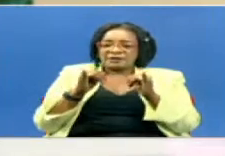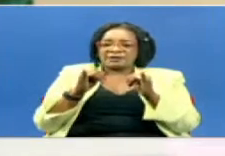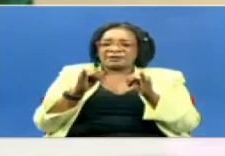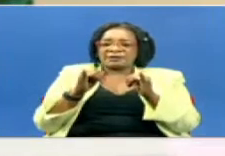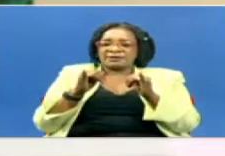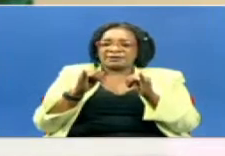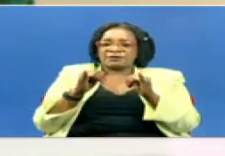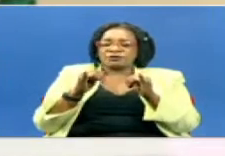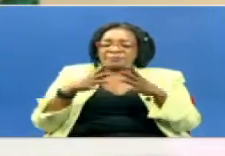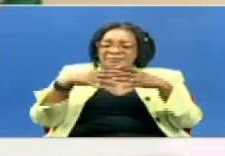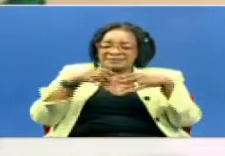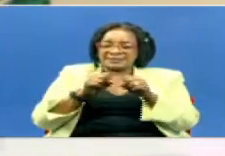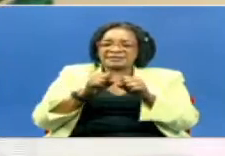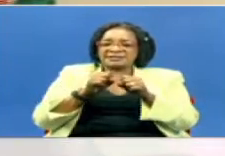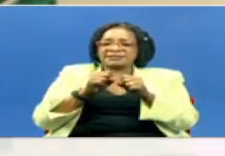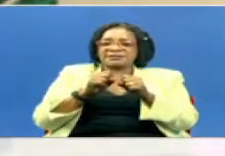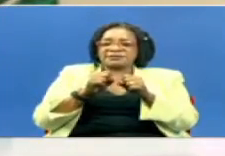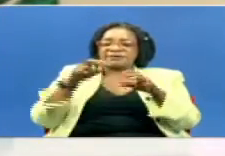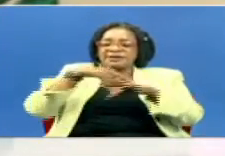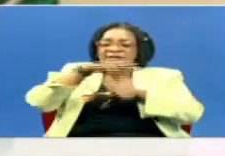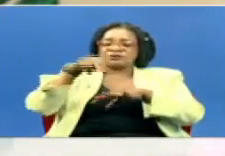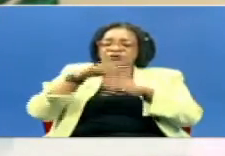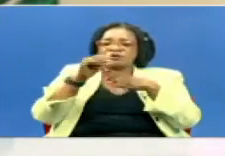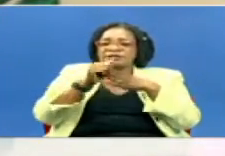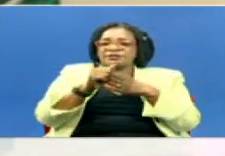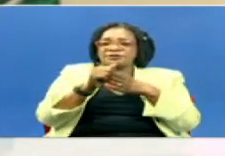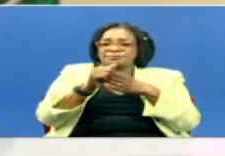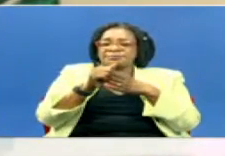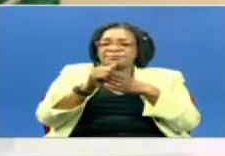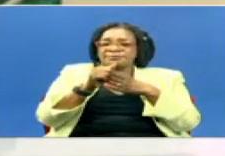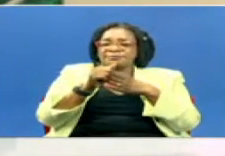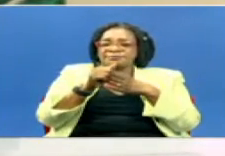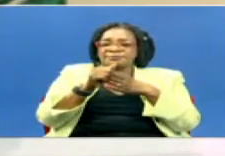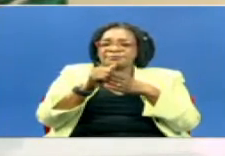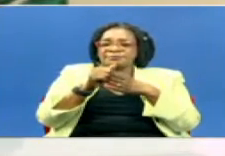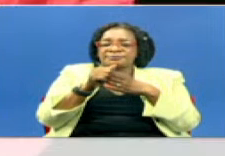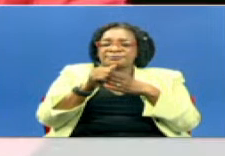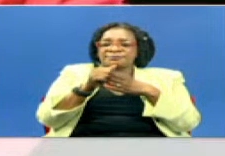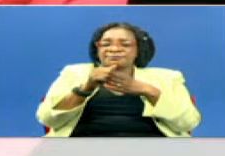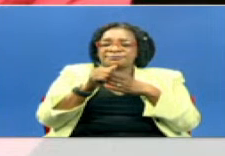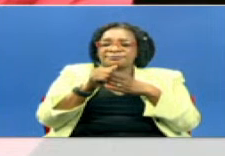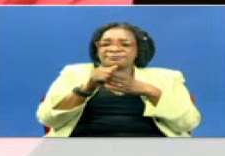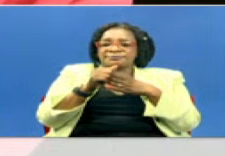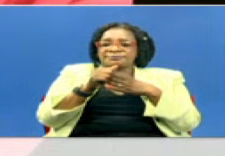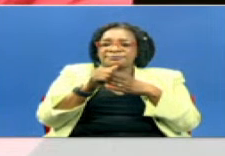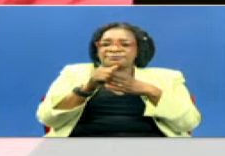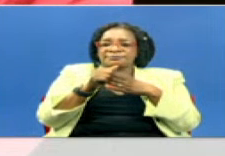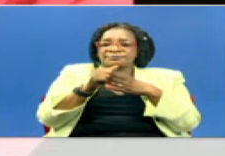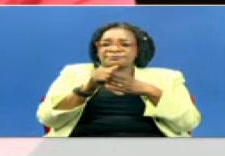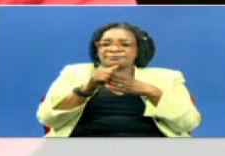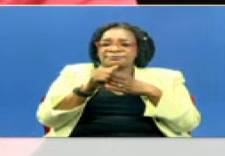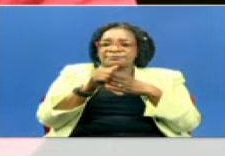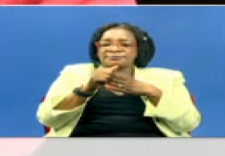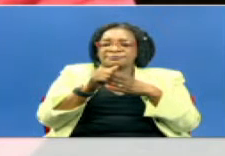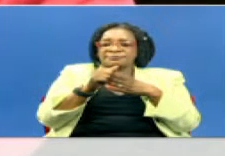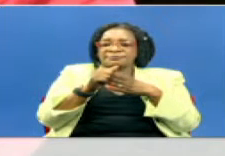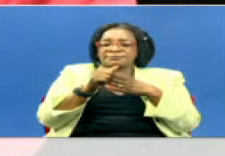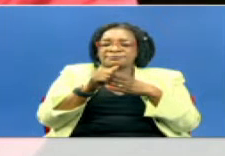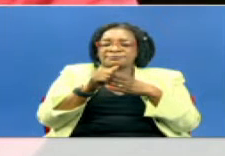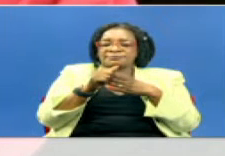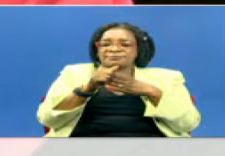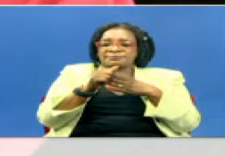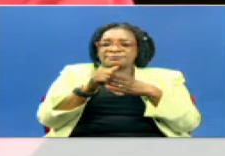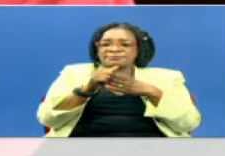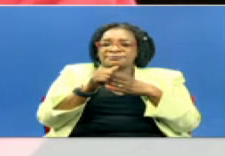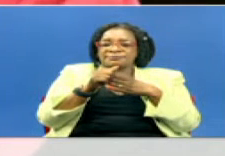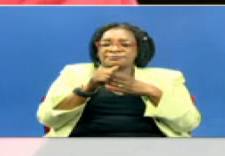partakers of the national leadership will come. Well, there are also sentiments that you need to forge your own political path. That